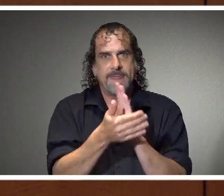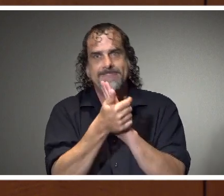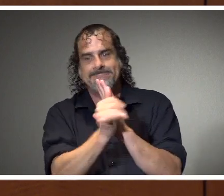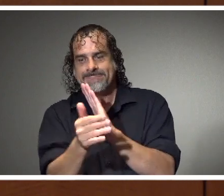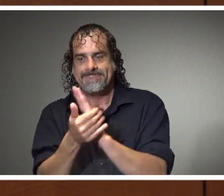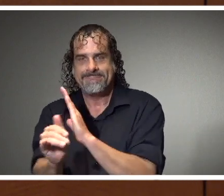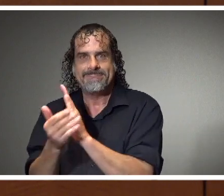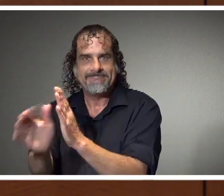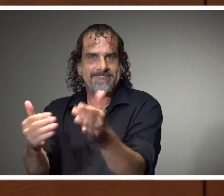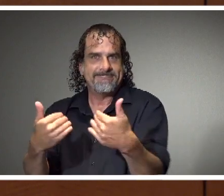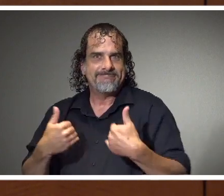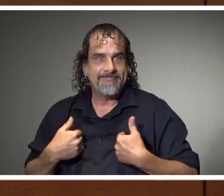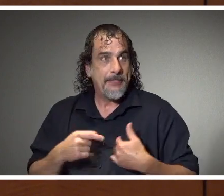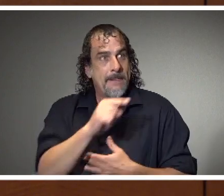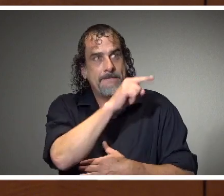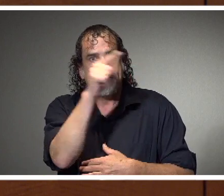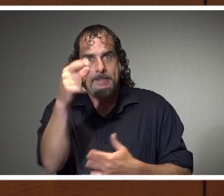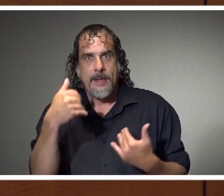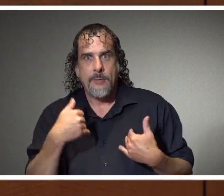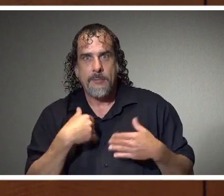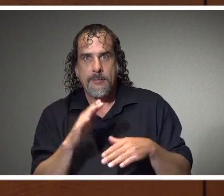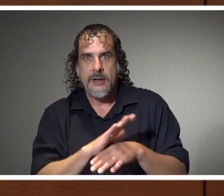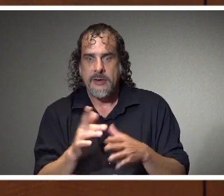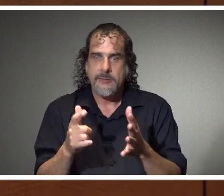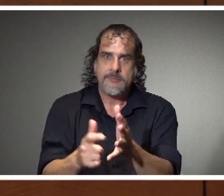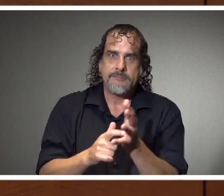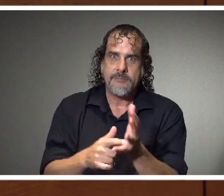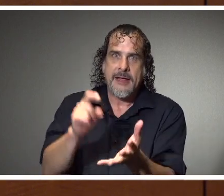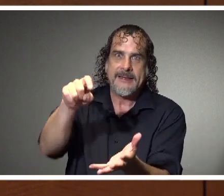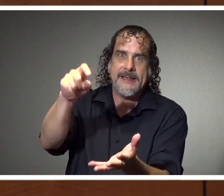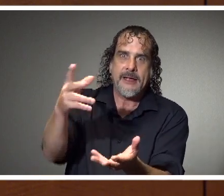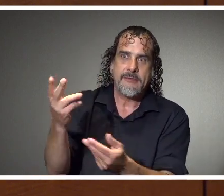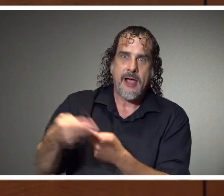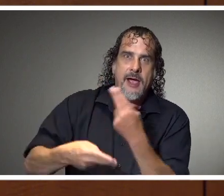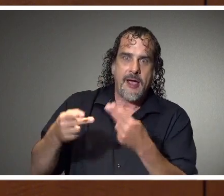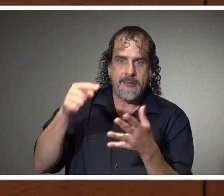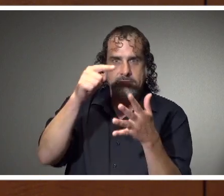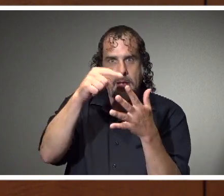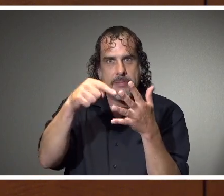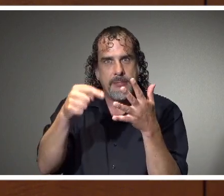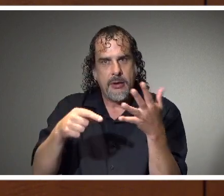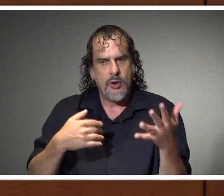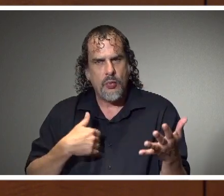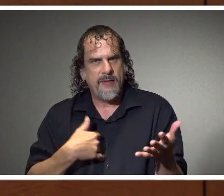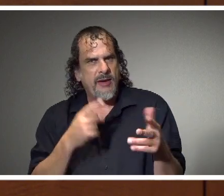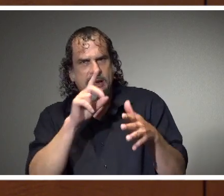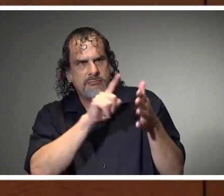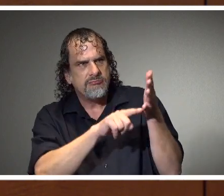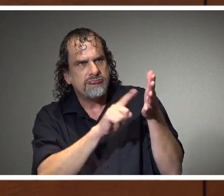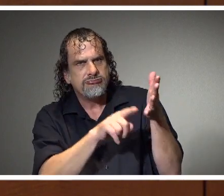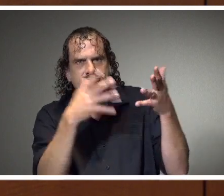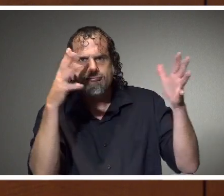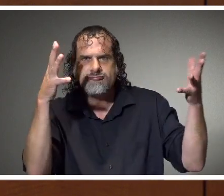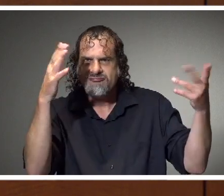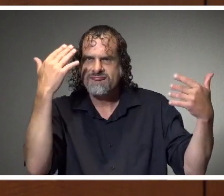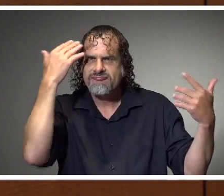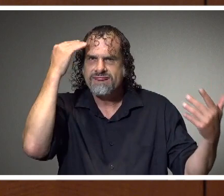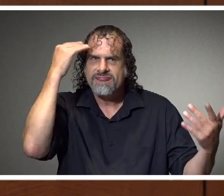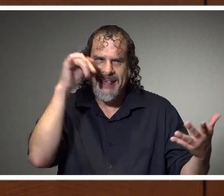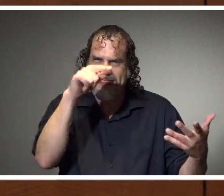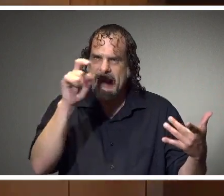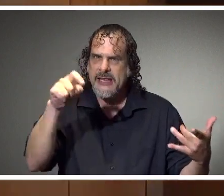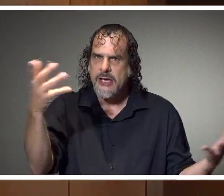where we know the demand is already there because we've done the actual data work to prove that the demand is there, we can make a huge difference very